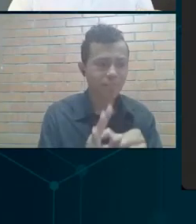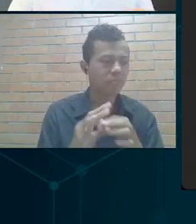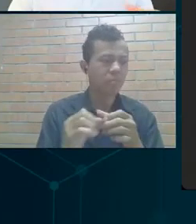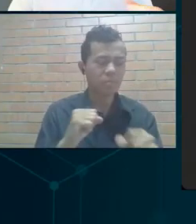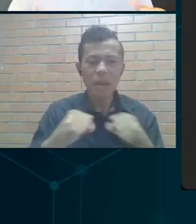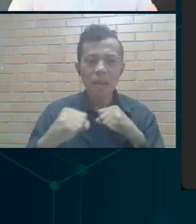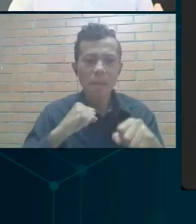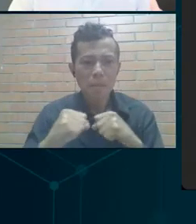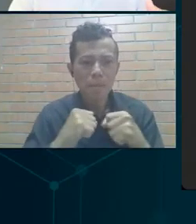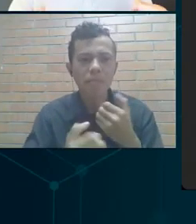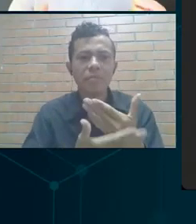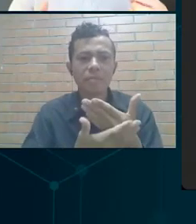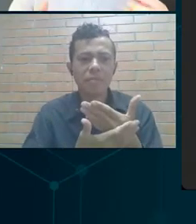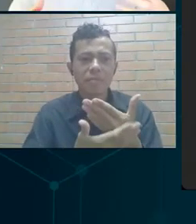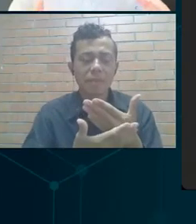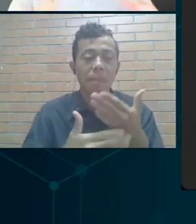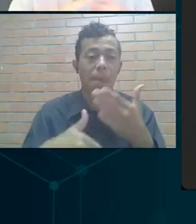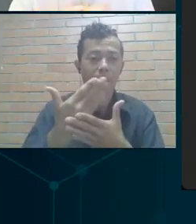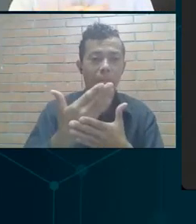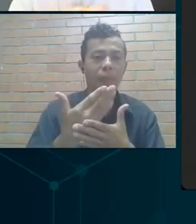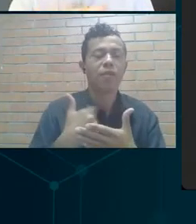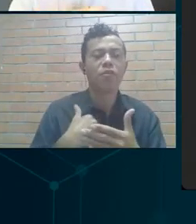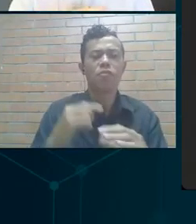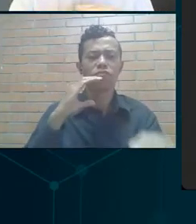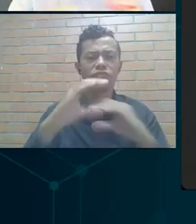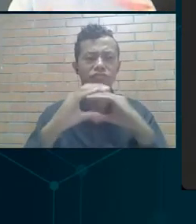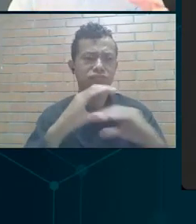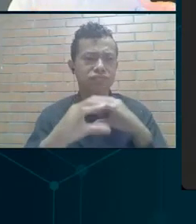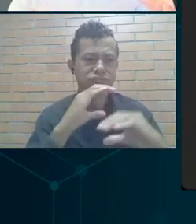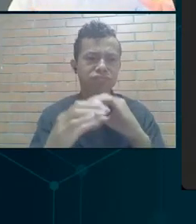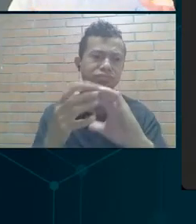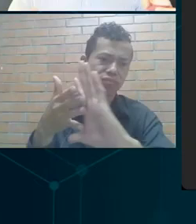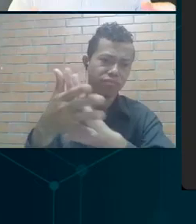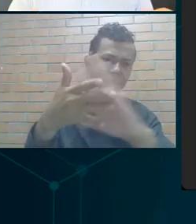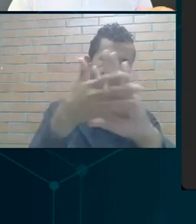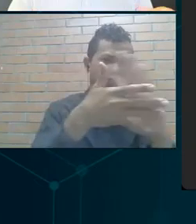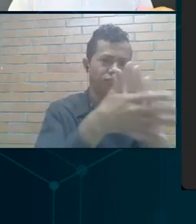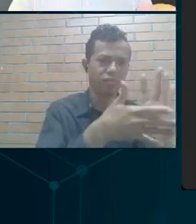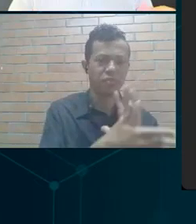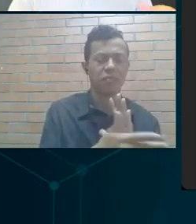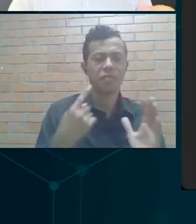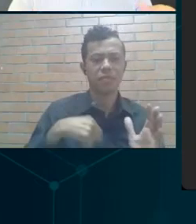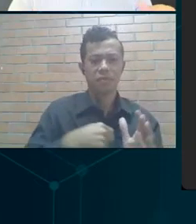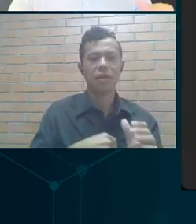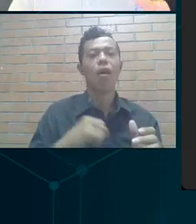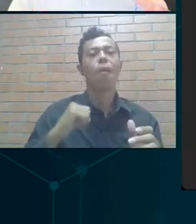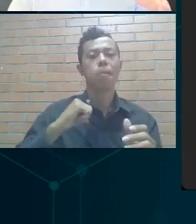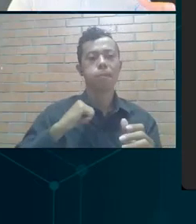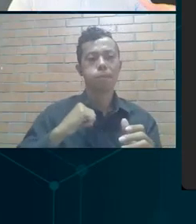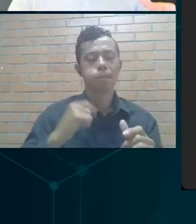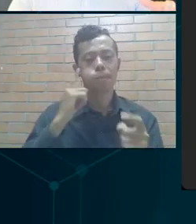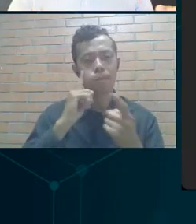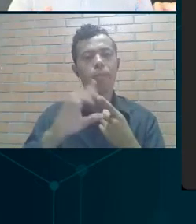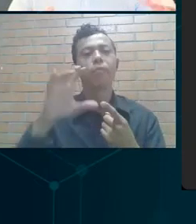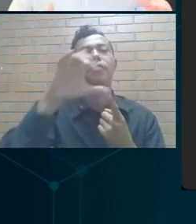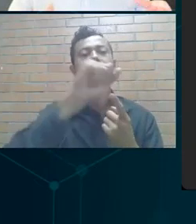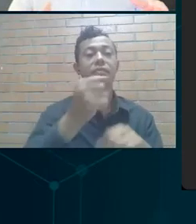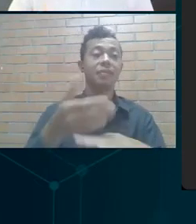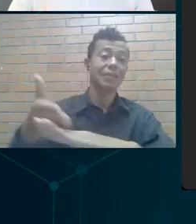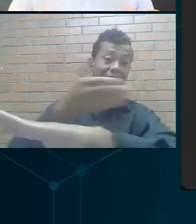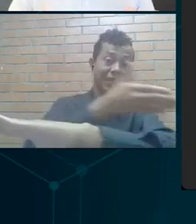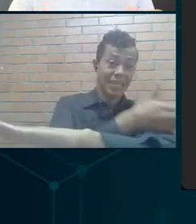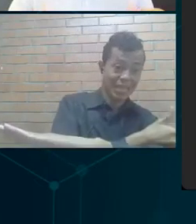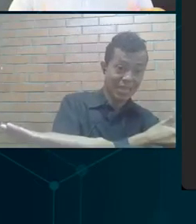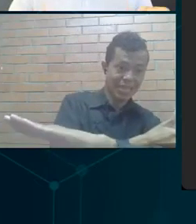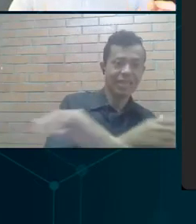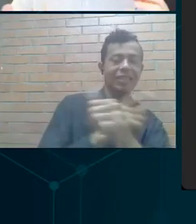you some information that we hold. You can imagine that prior to this engagement, the organizations